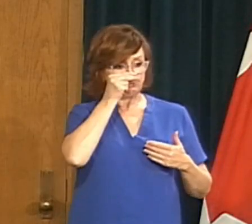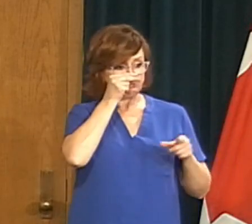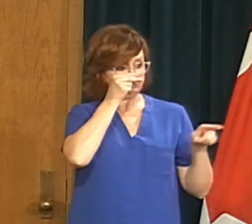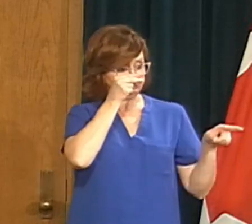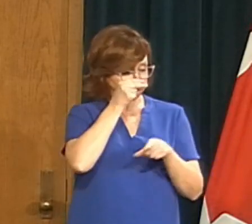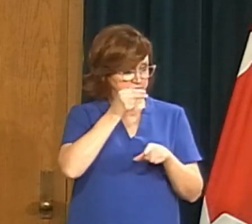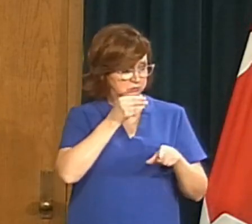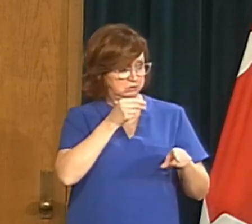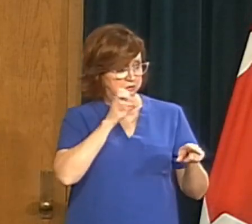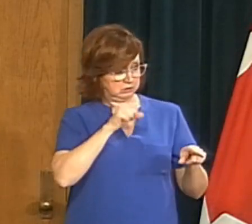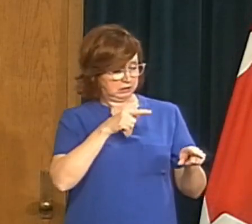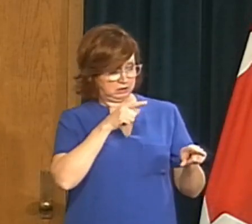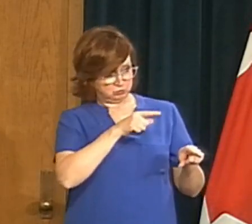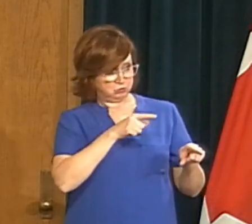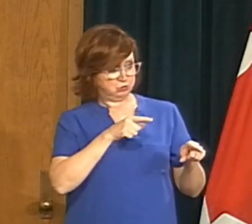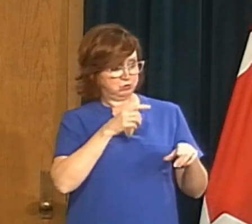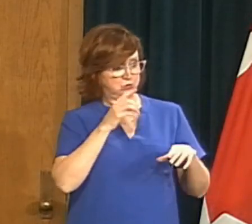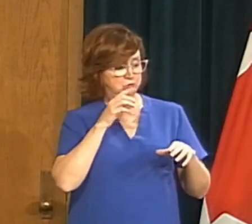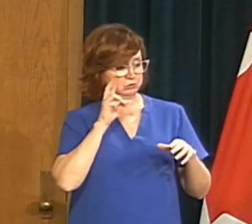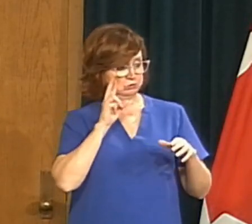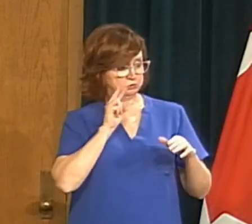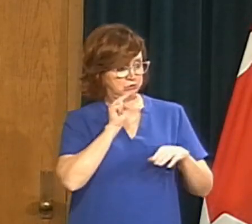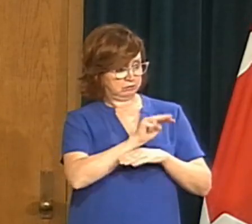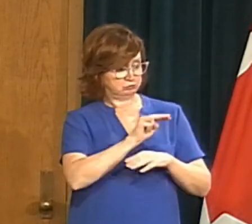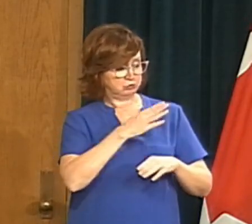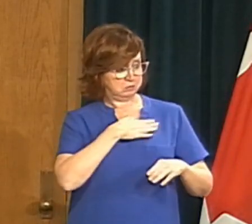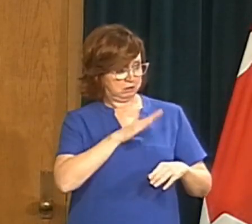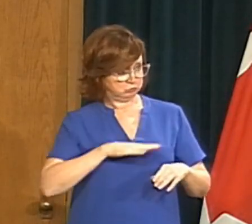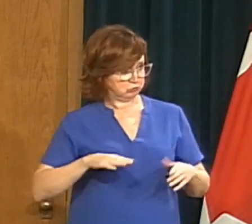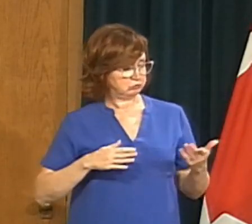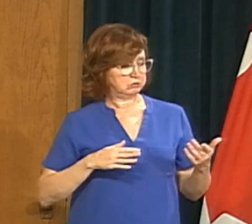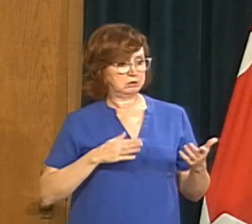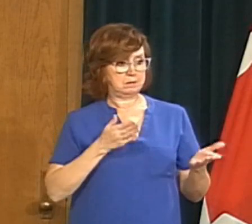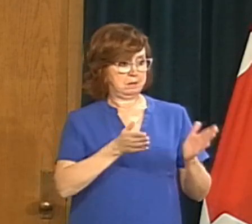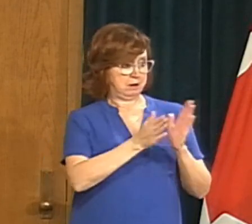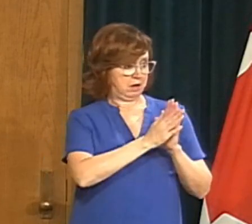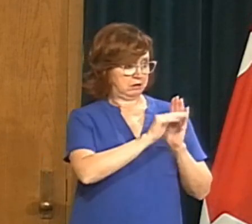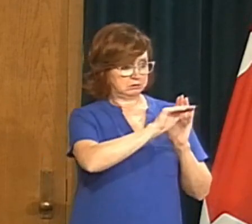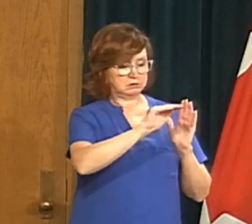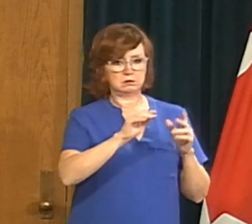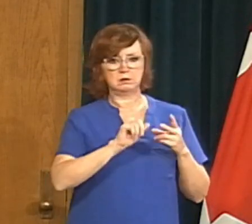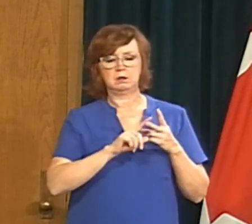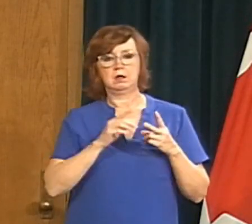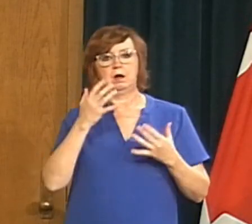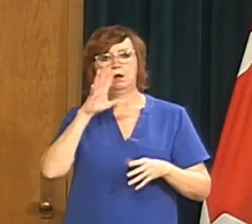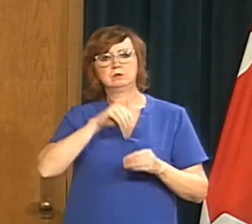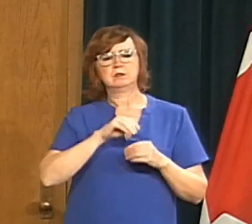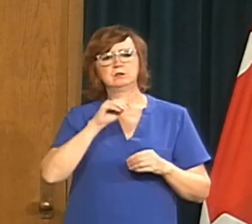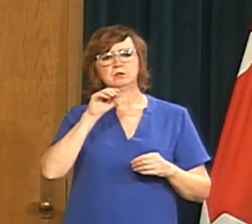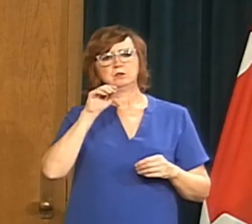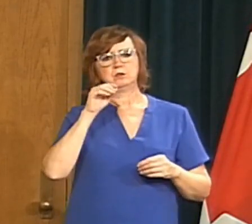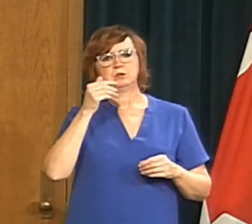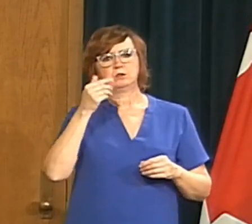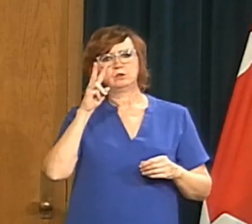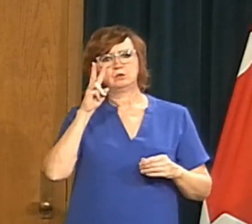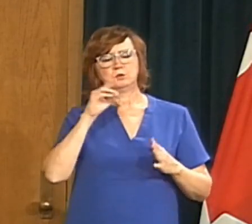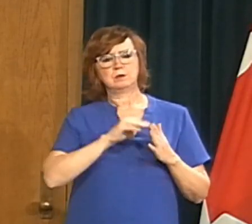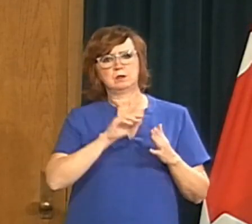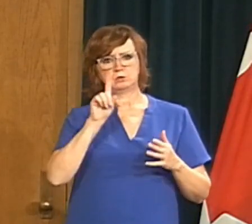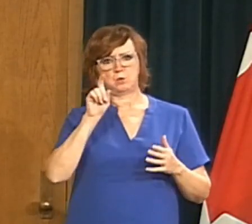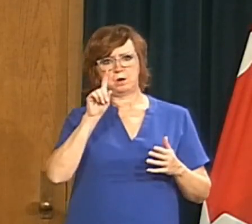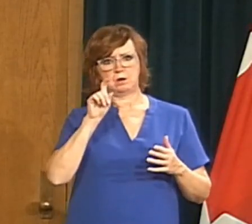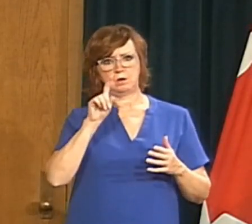and consider a place in those home-based daycares, as well as we have 2,100 spaces in